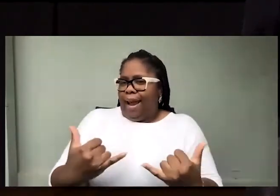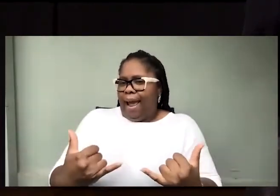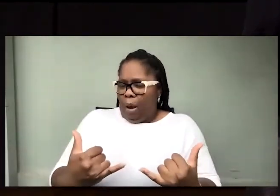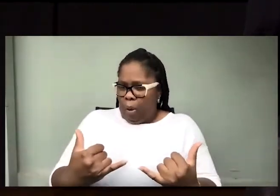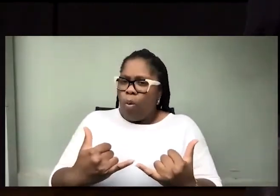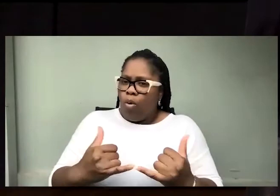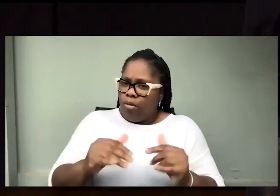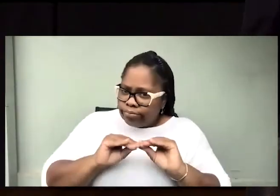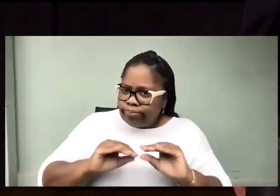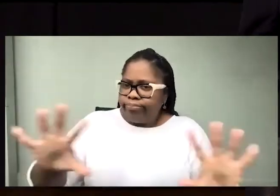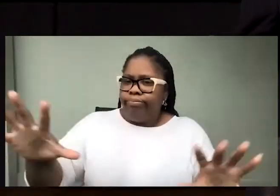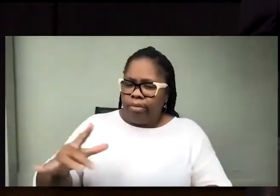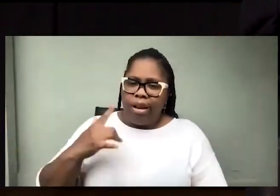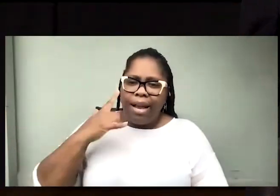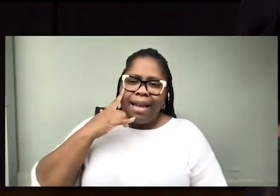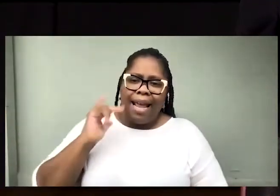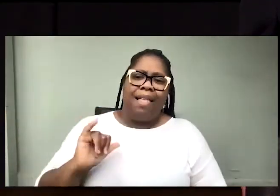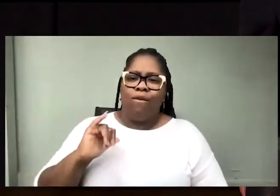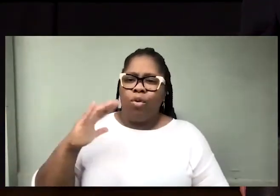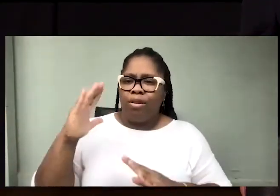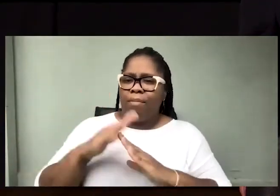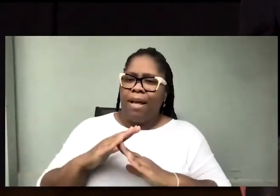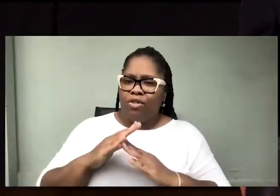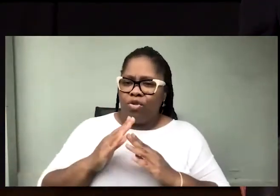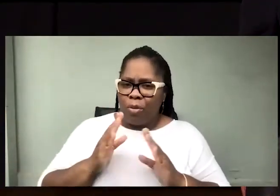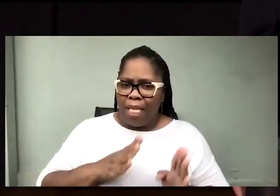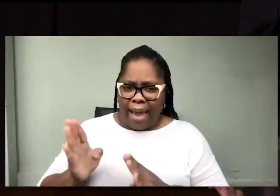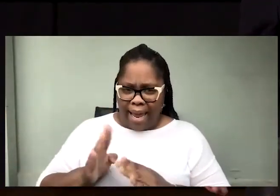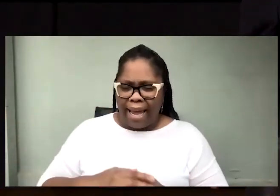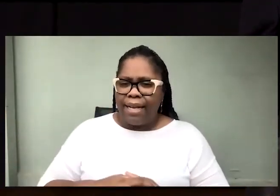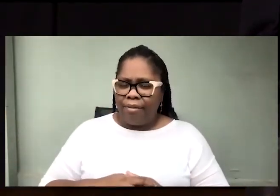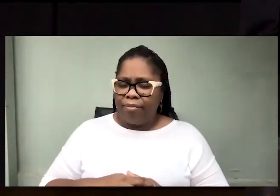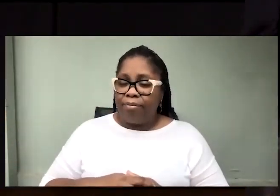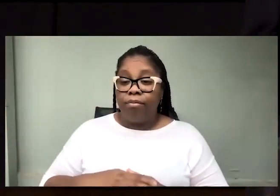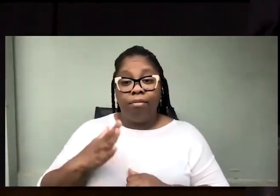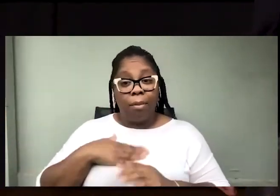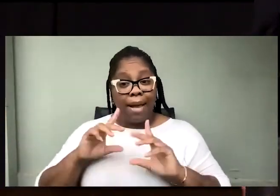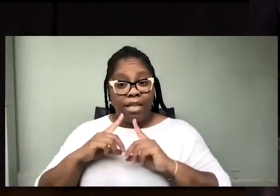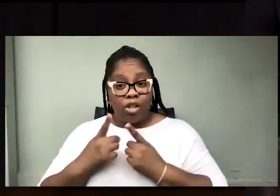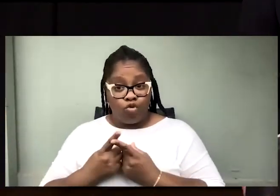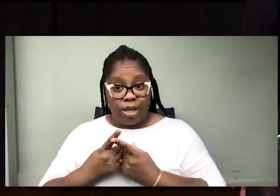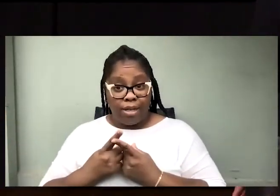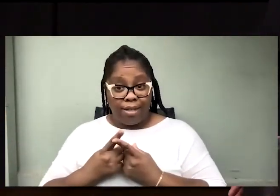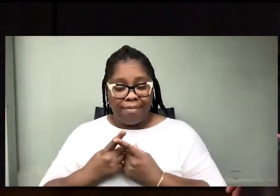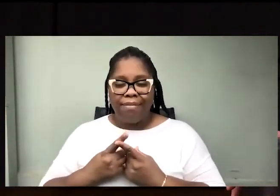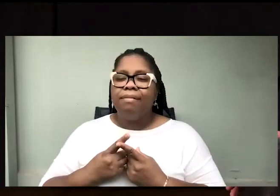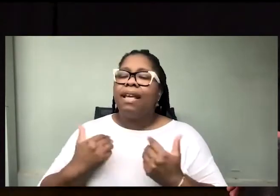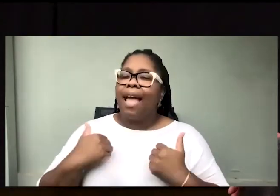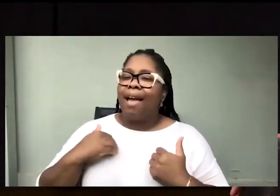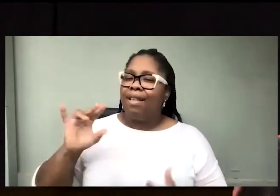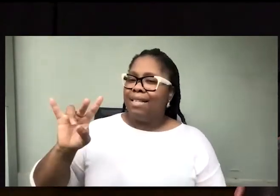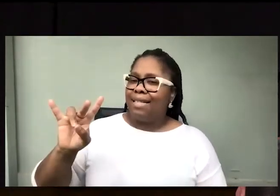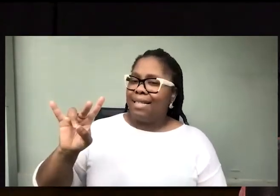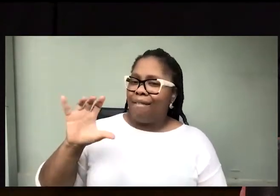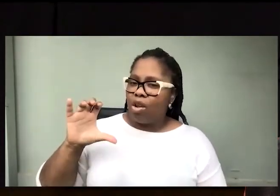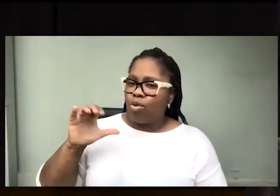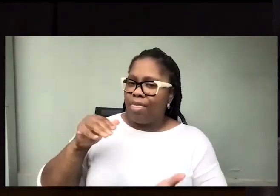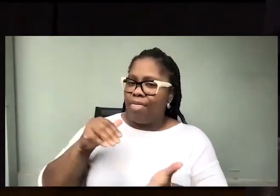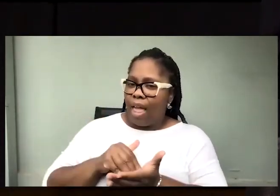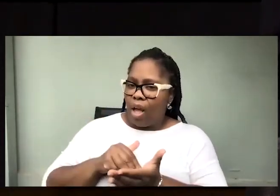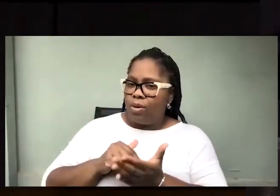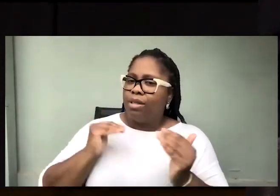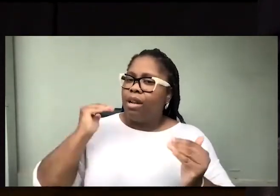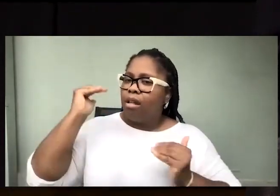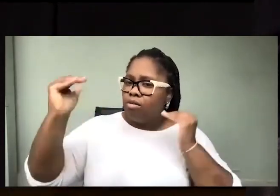for Education. Statistics in my district, there are, first of all, 700,000